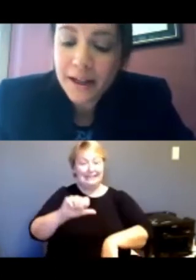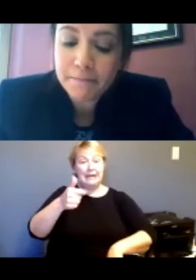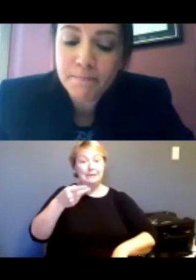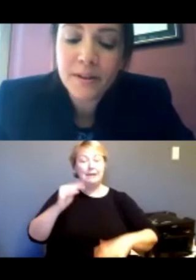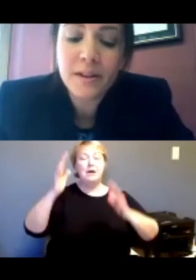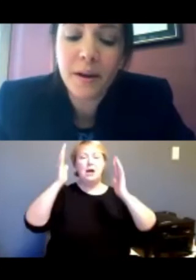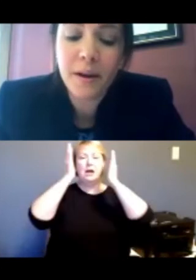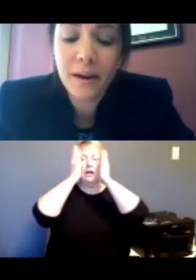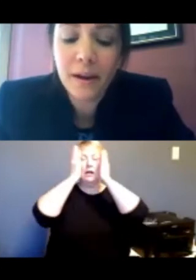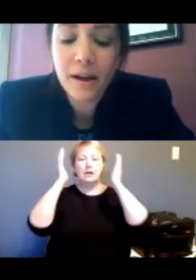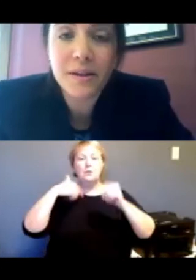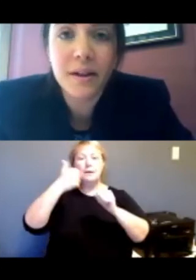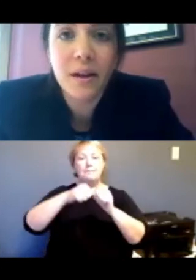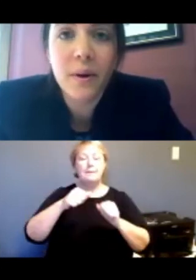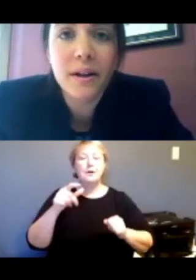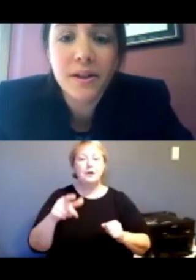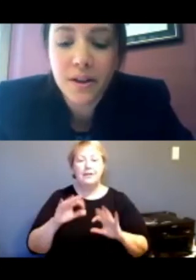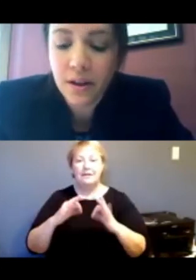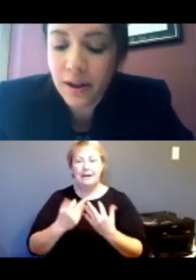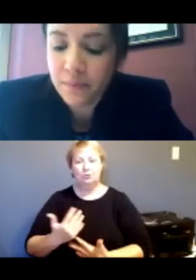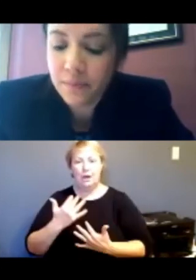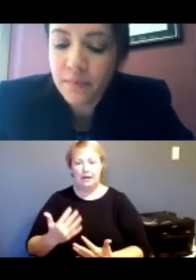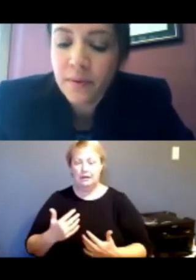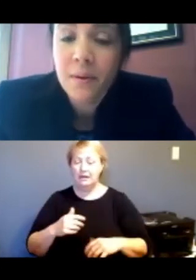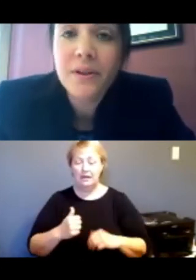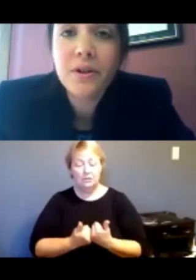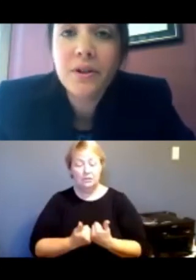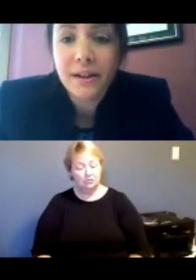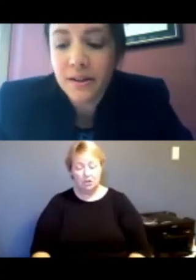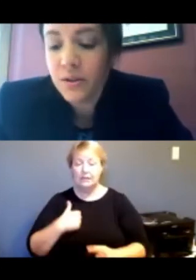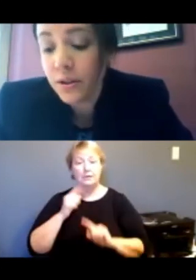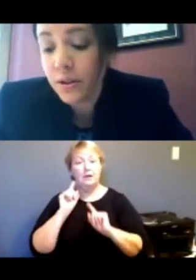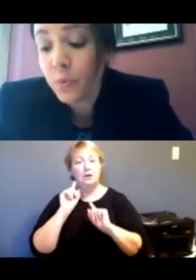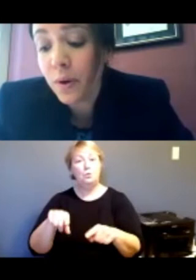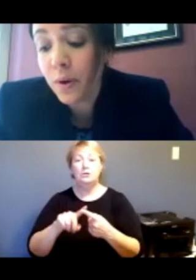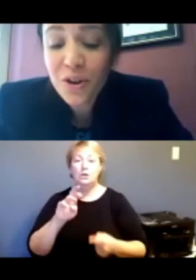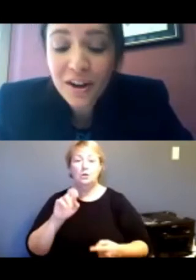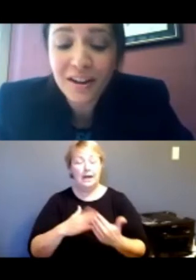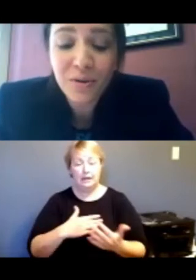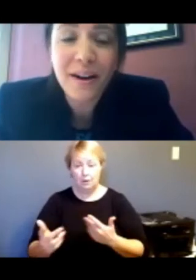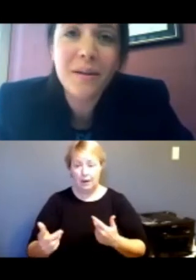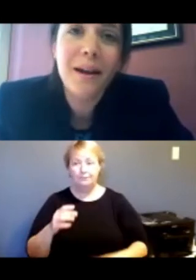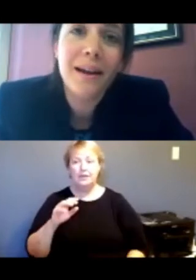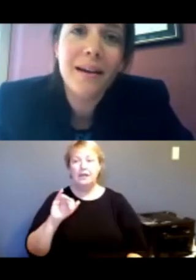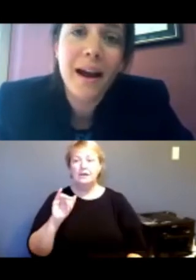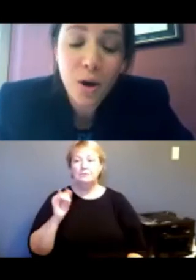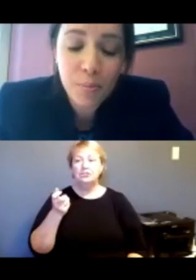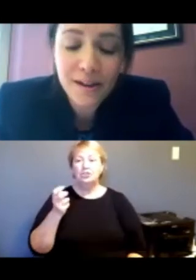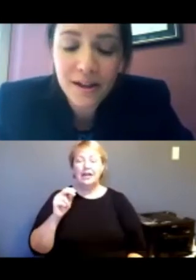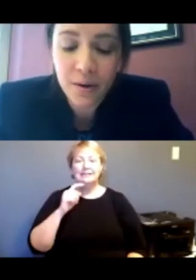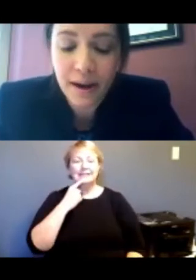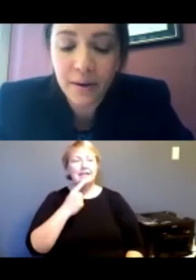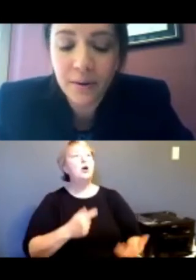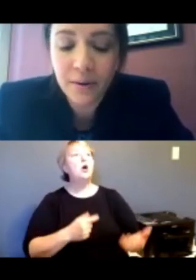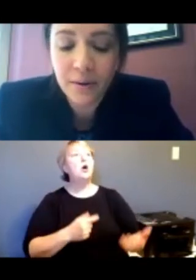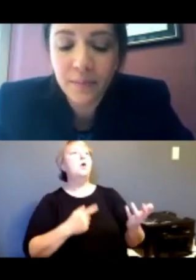waiting. Despite being exhausted, he went on to the unit. Mr. Jackson's nurse warmly stated, "Good, you finally made it. I hope